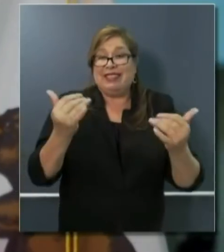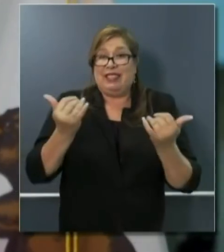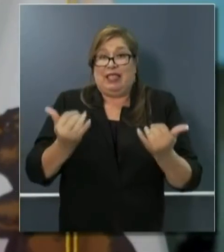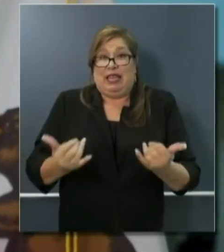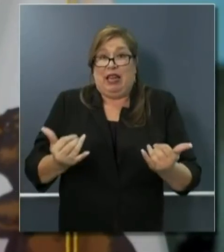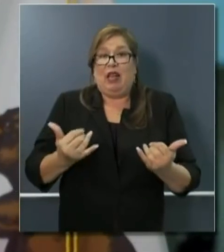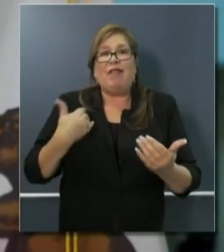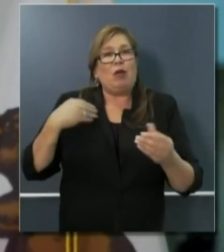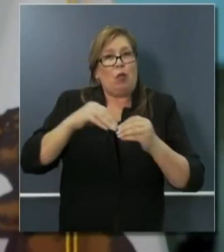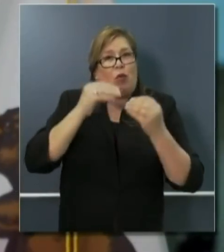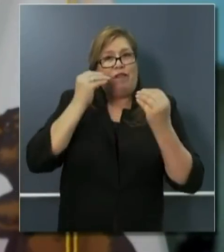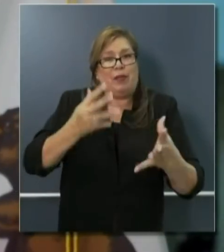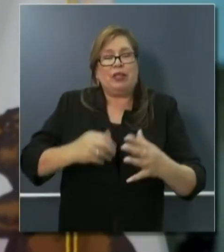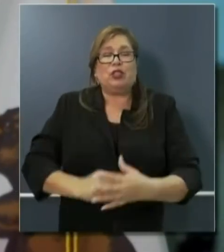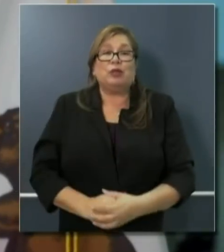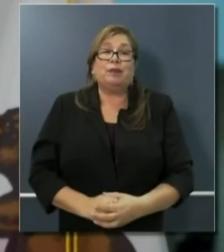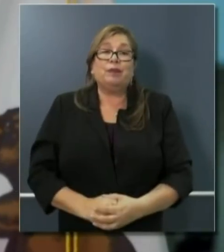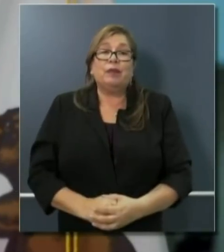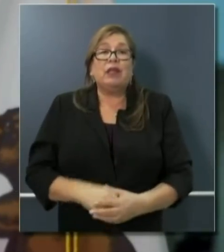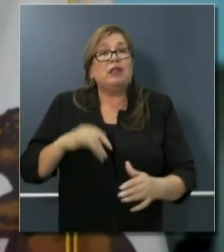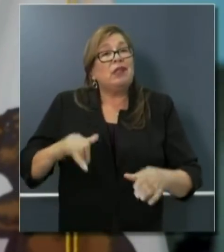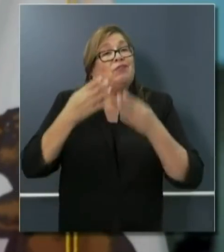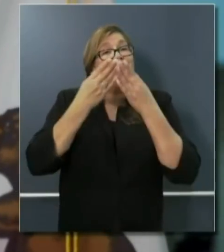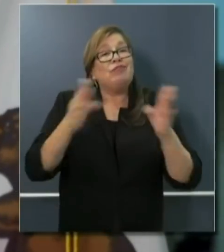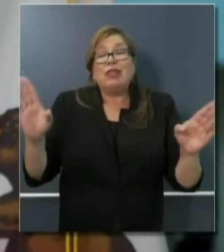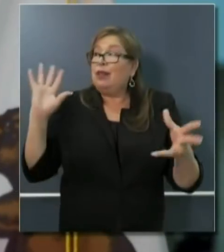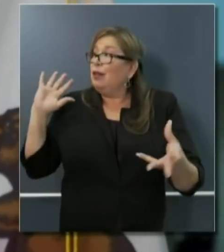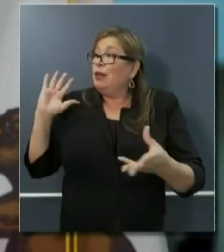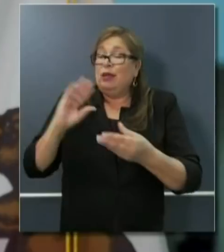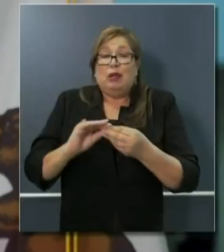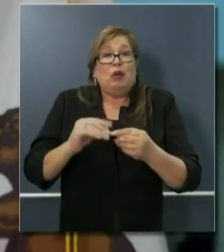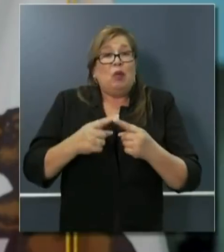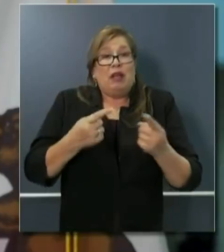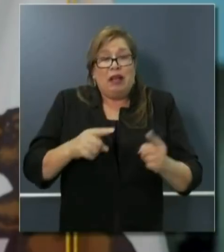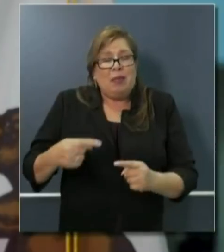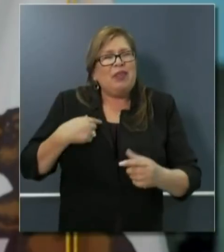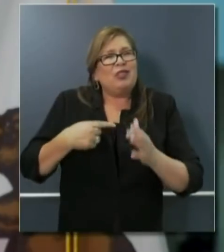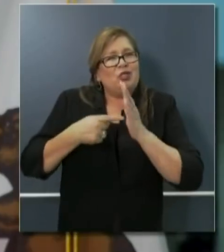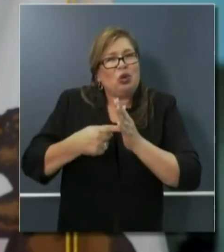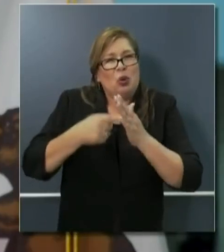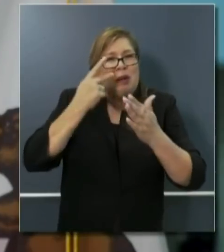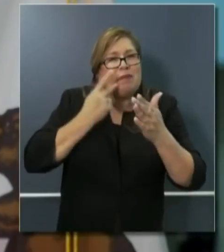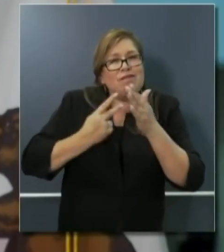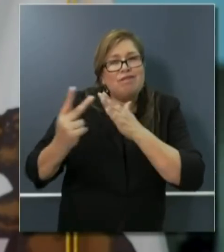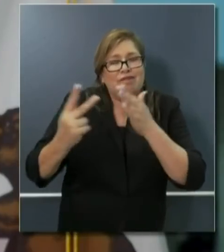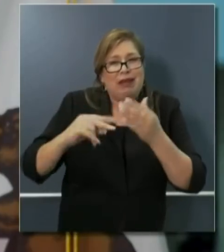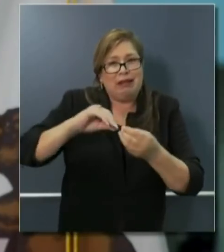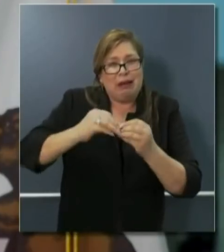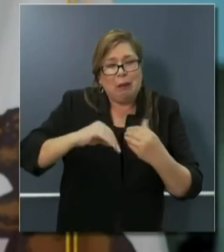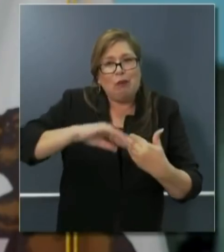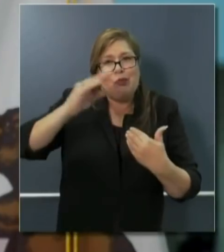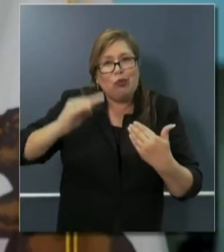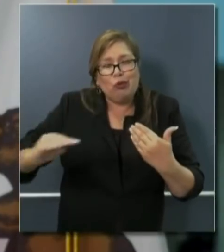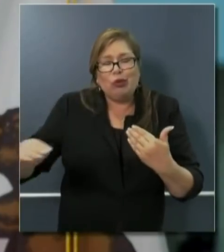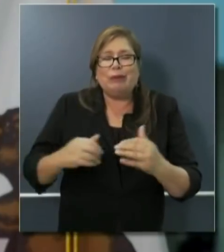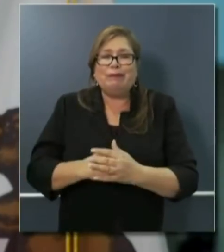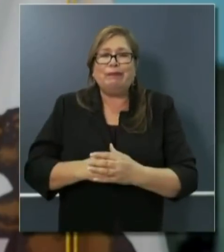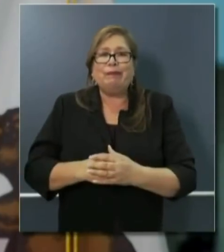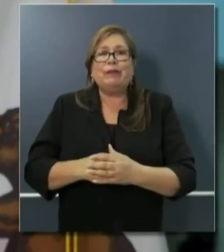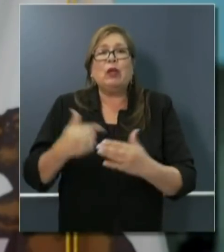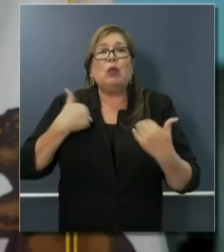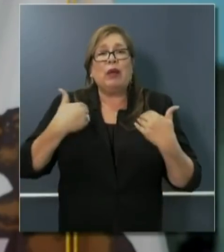today. So that's broad strokes where we are. Some modeling that we are socializing more publicly. We